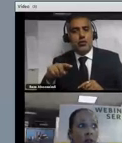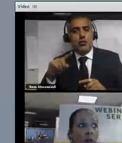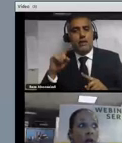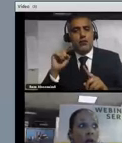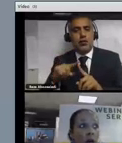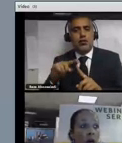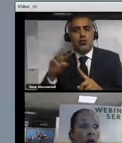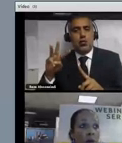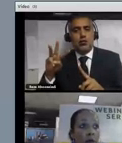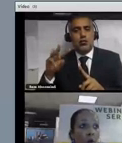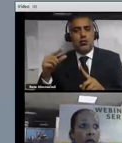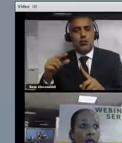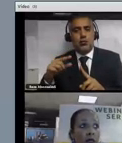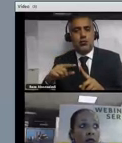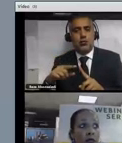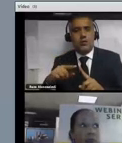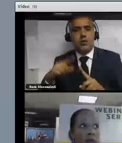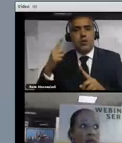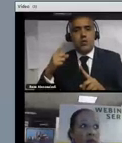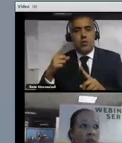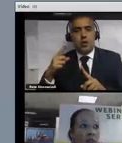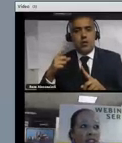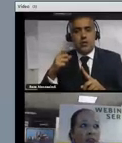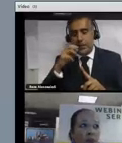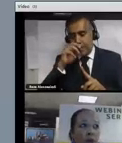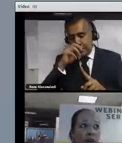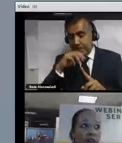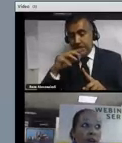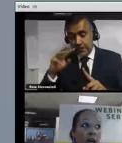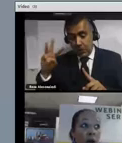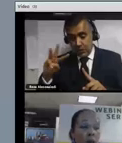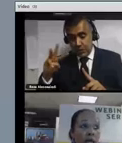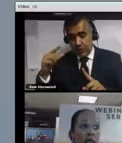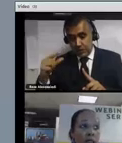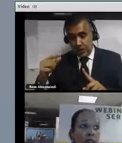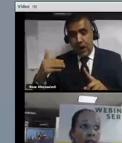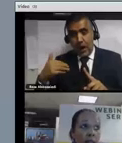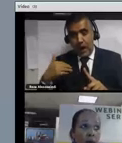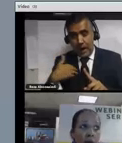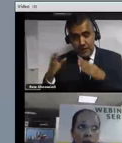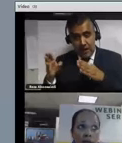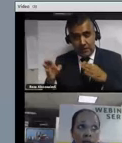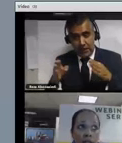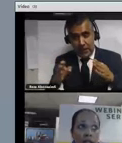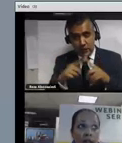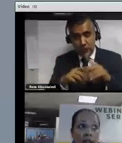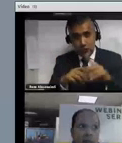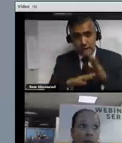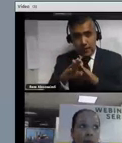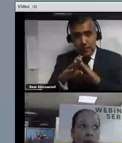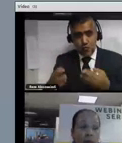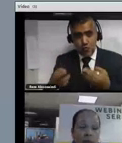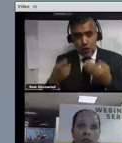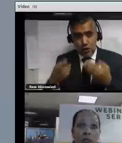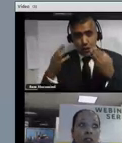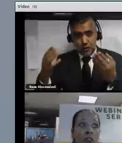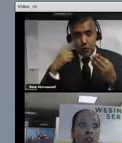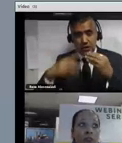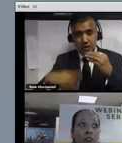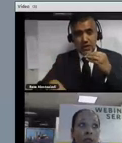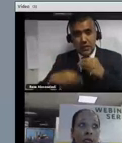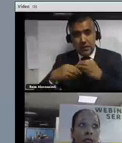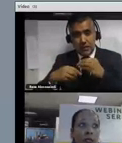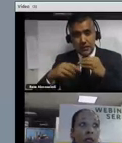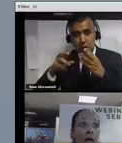Washington Group. The one is, does the Washington Group have a plan to develop recommendations for supplemental research